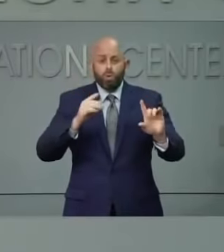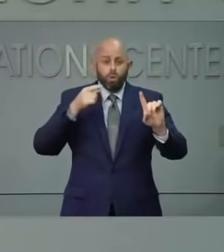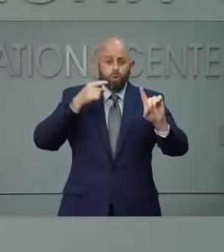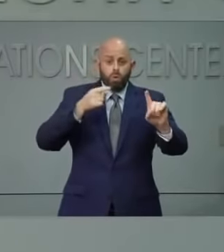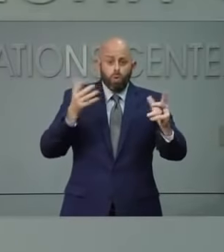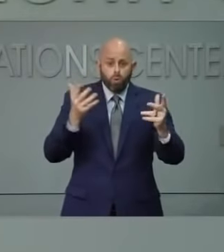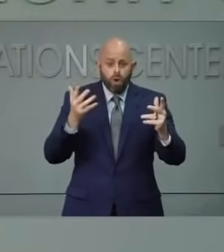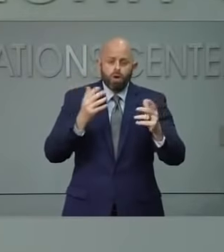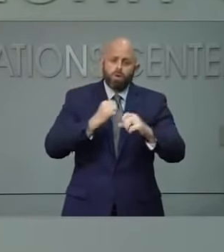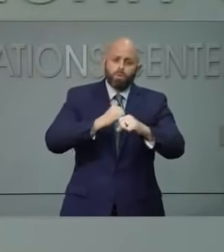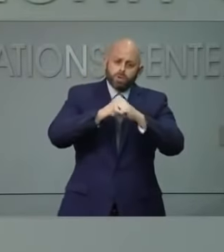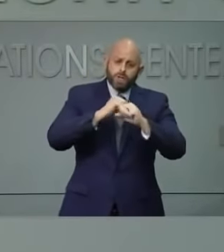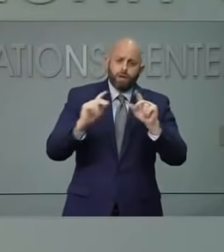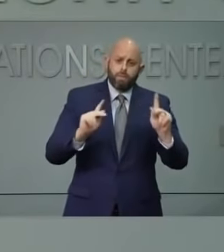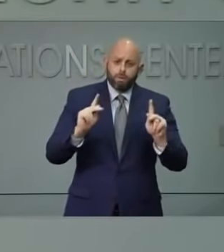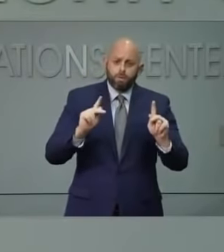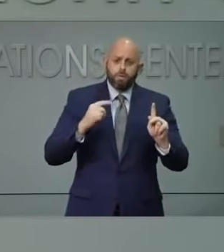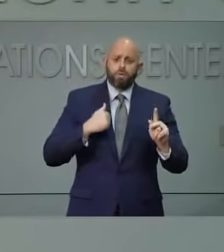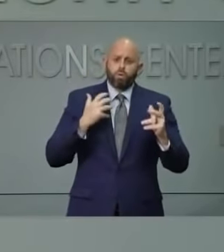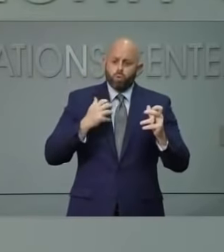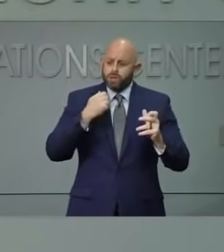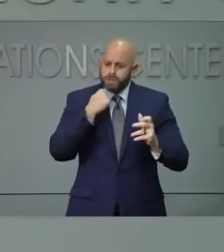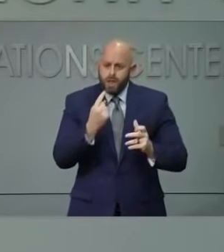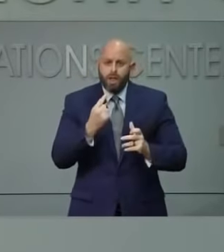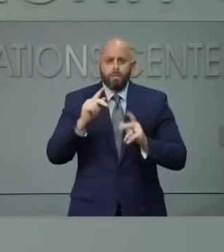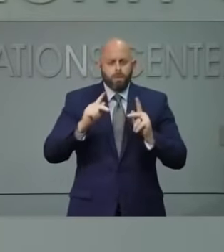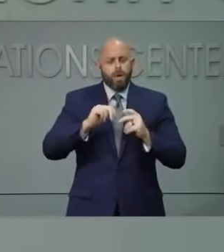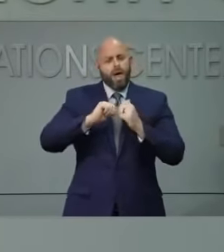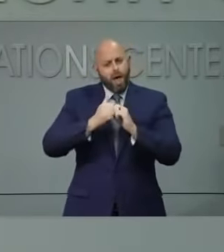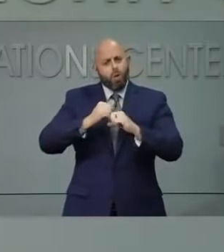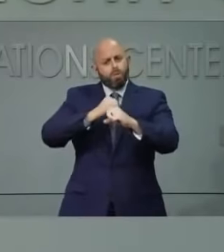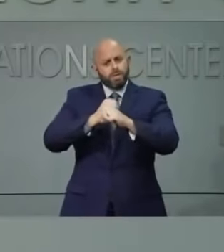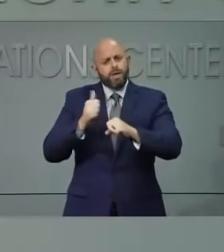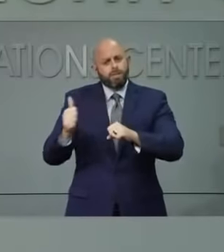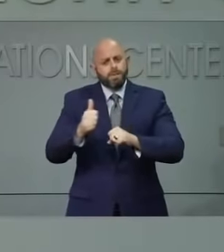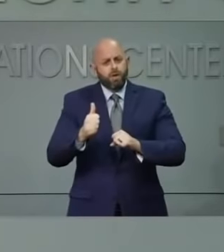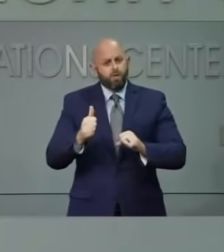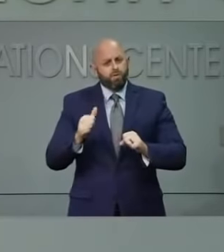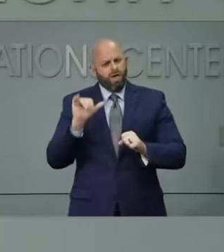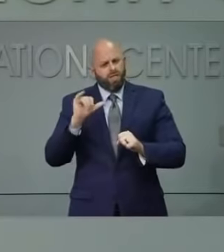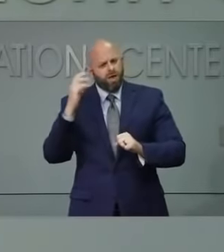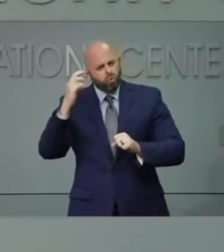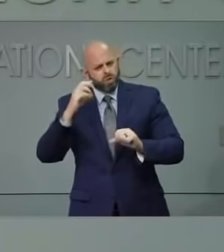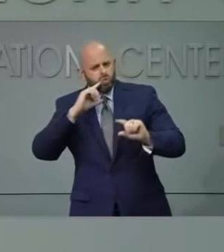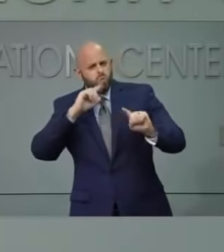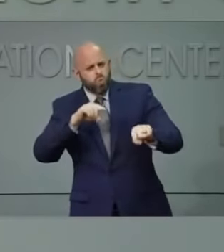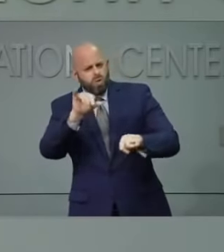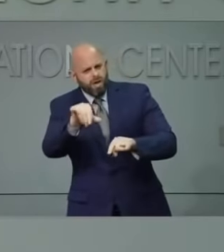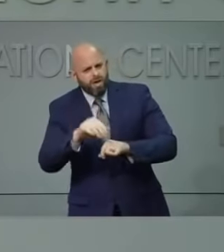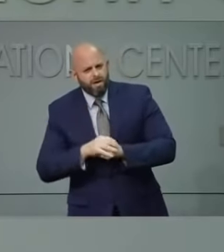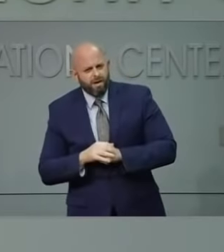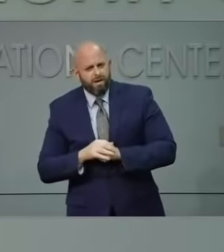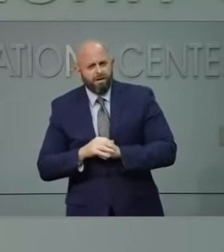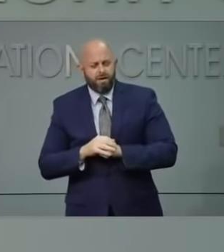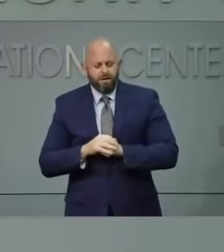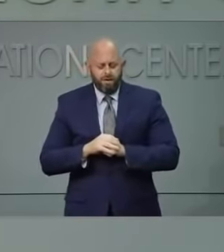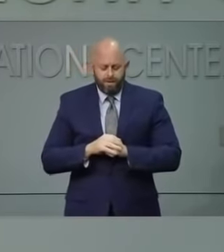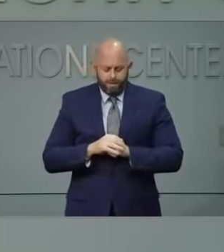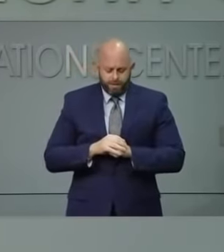important guidelines to tell people what they need to do in order to slow the spread of this virus, is what we've got to do. As for